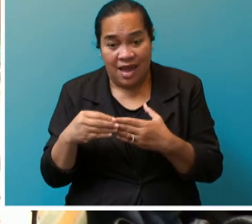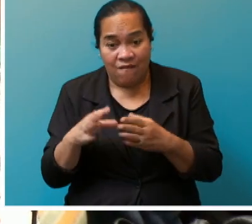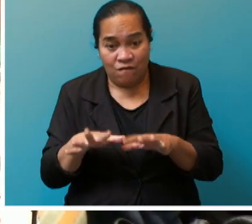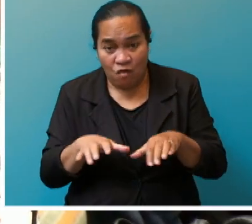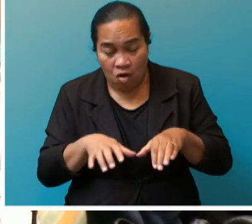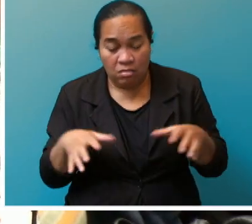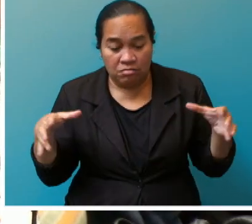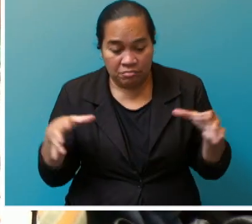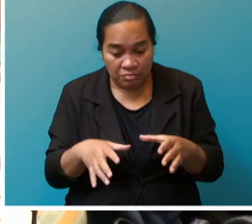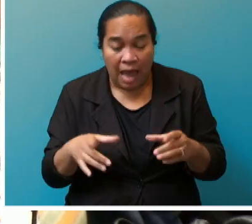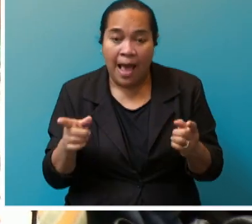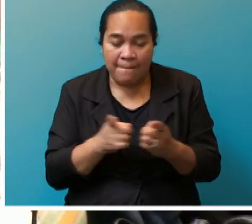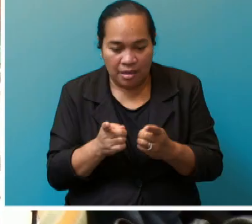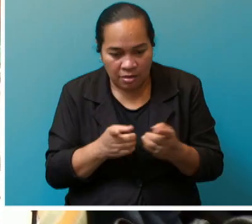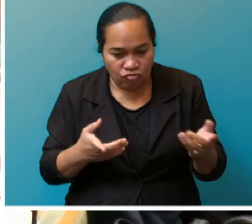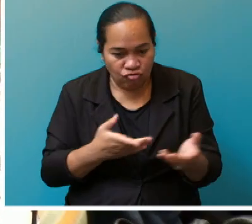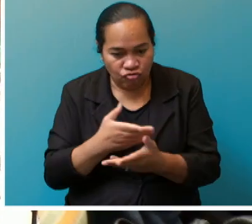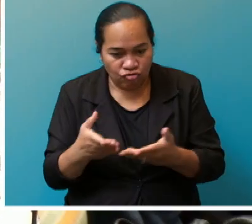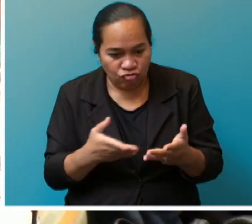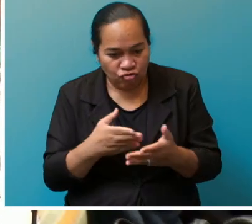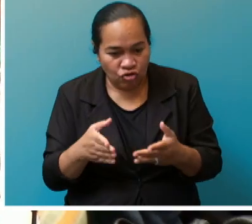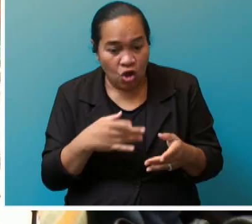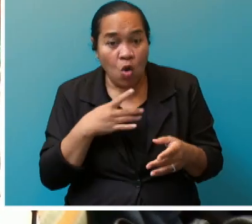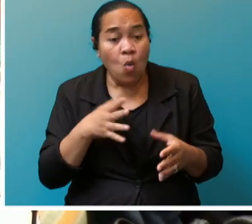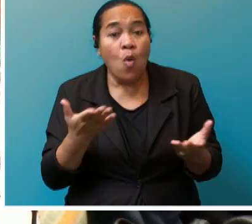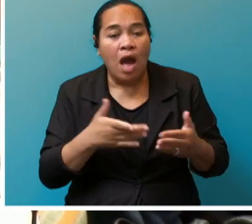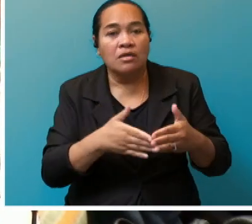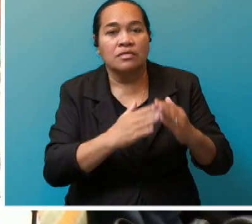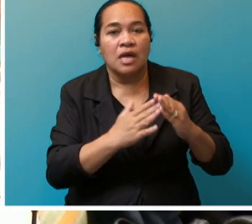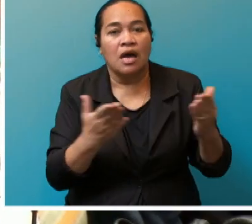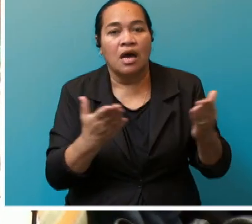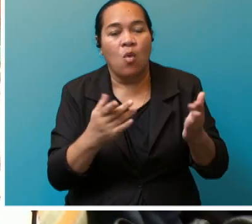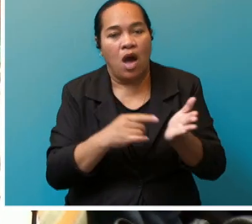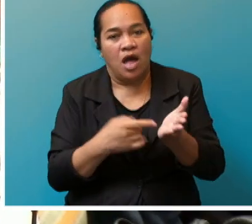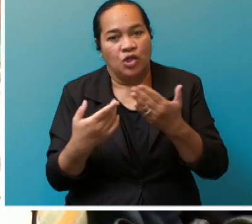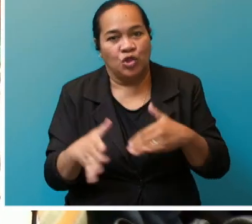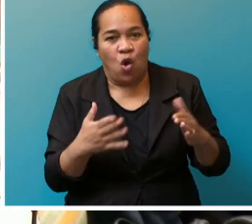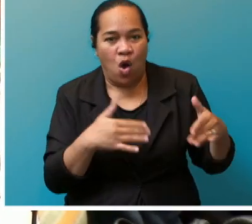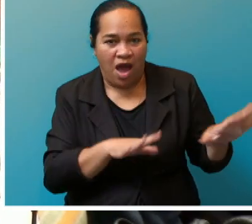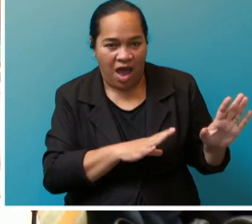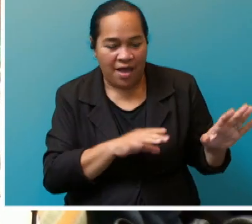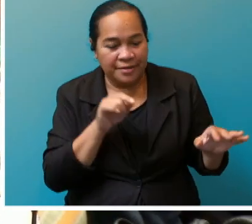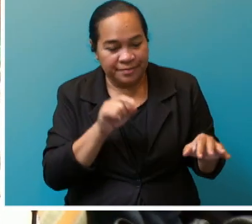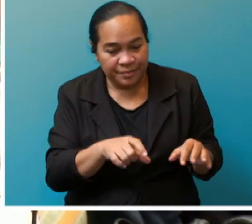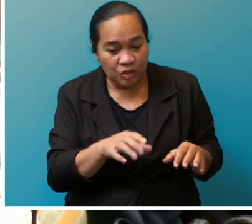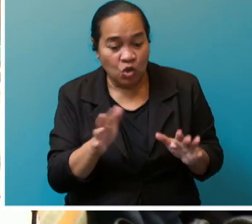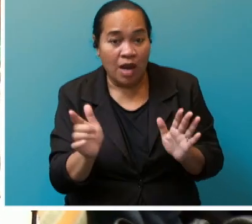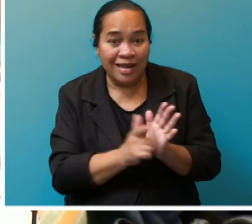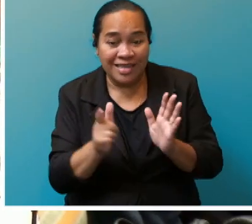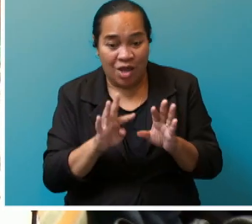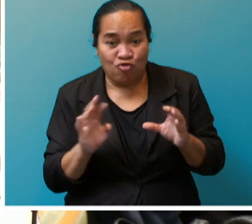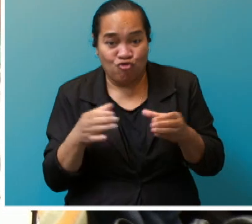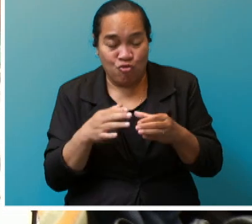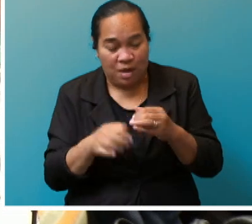domicile this new institution in the Kingdom of Tonga. Following that decision, a legal drafting group was established to draw up